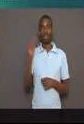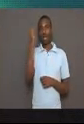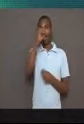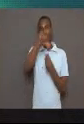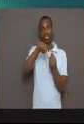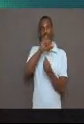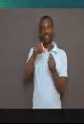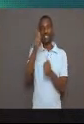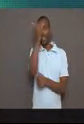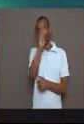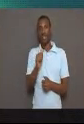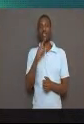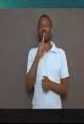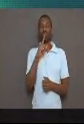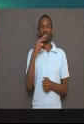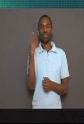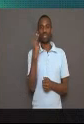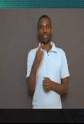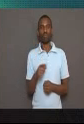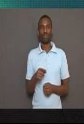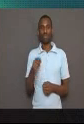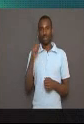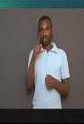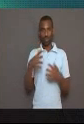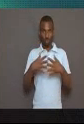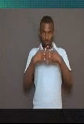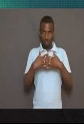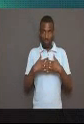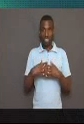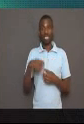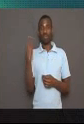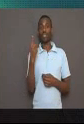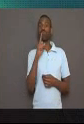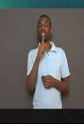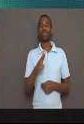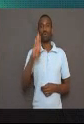They use an instrument called a barometer.